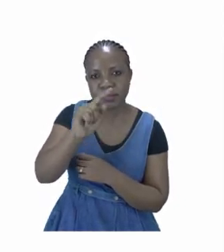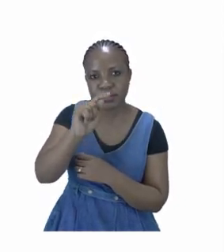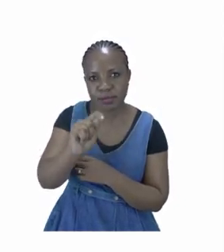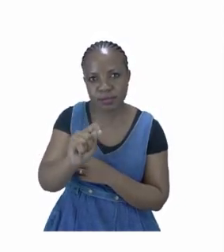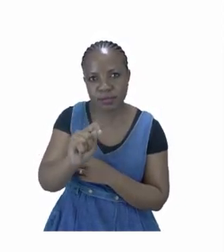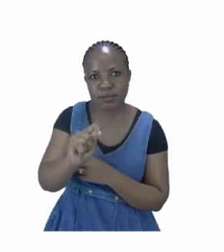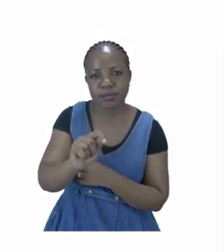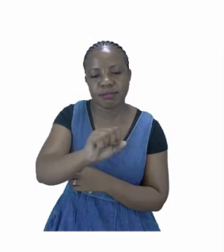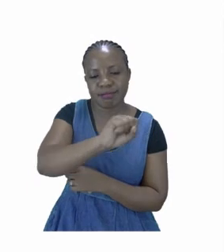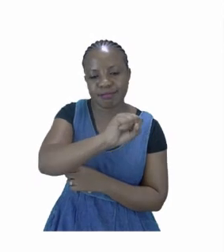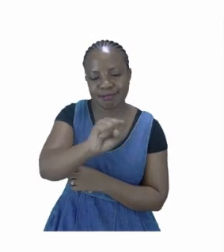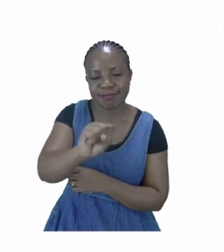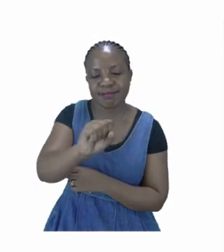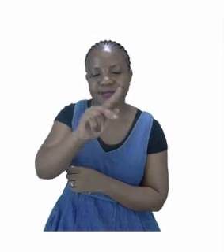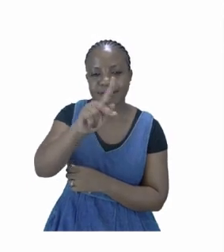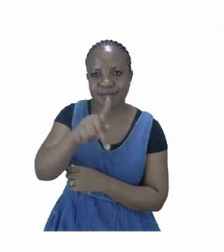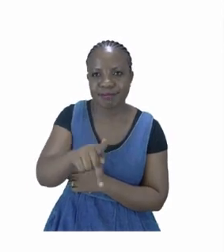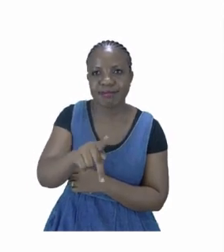split.